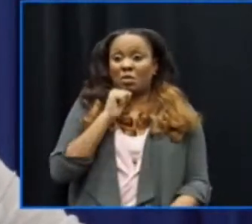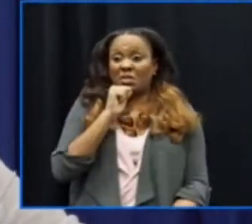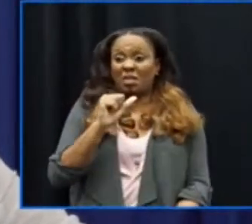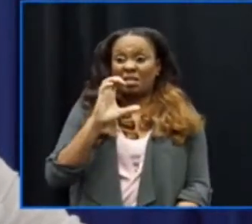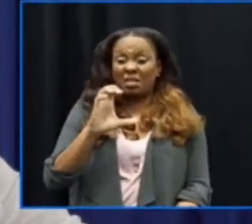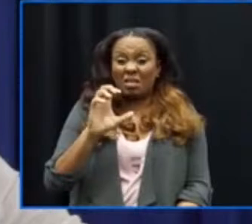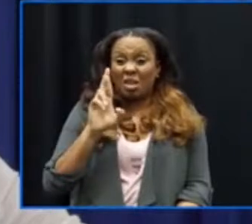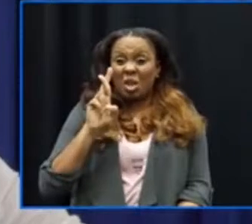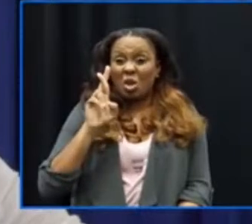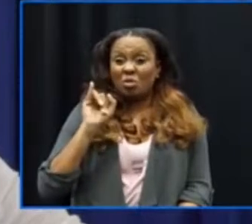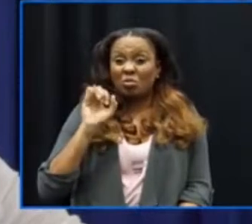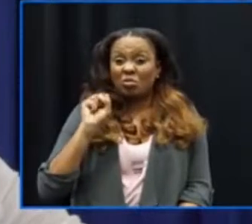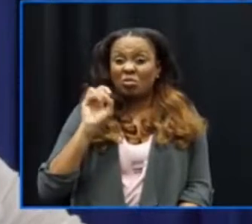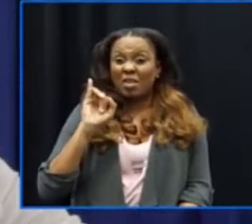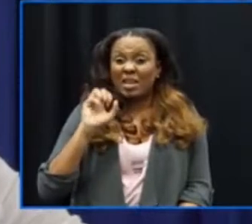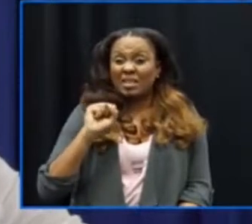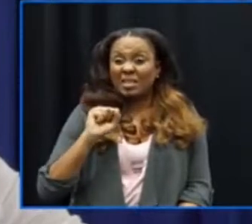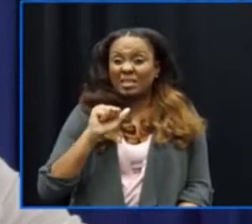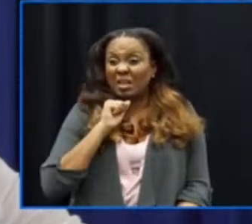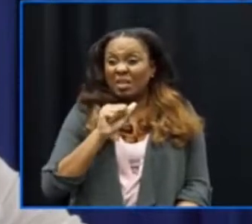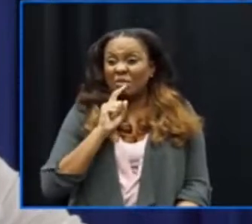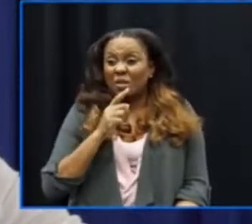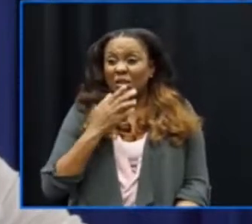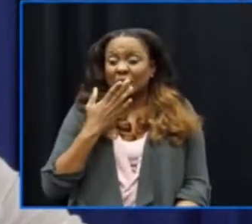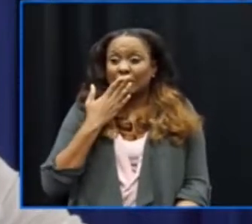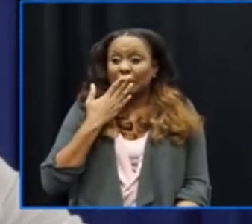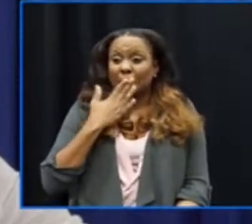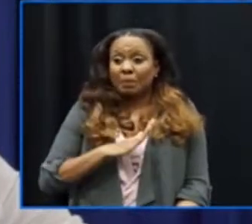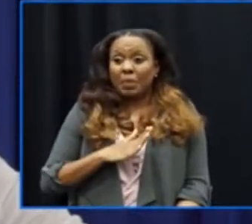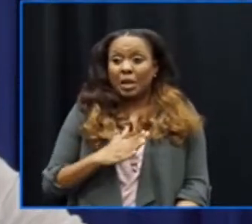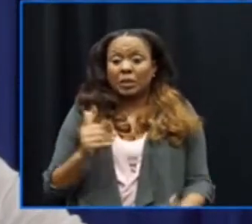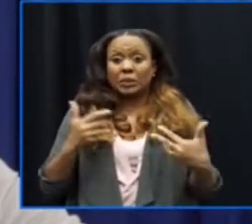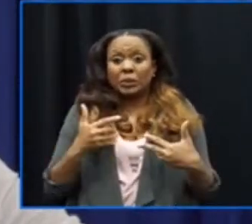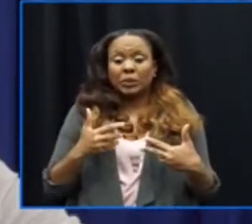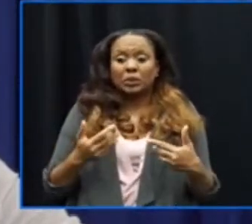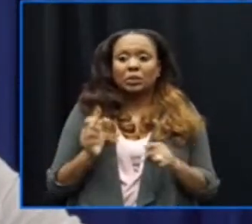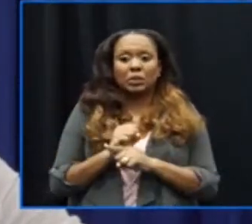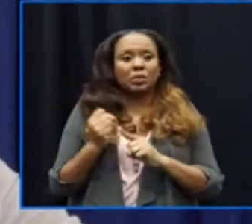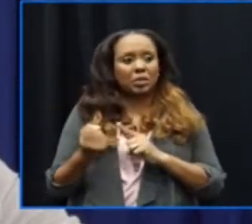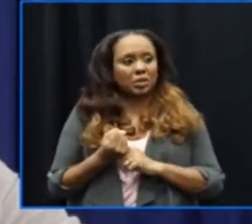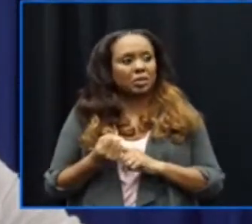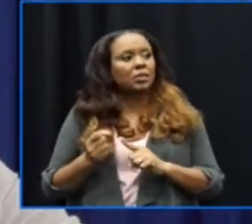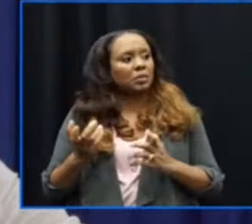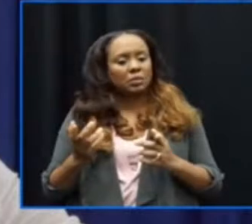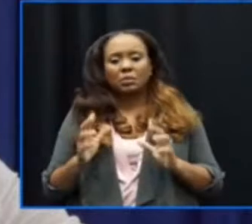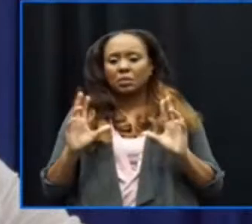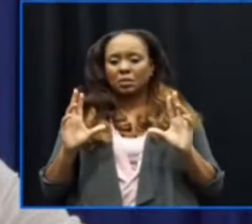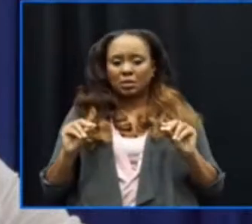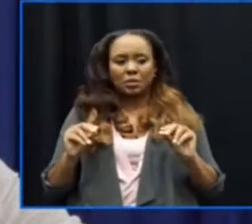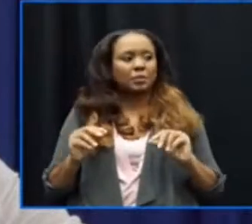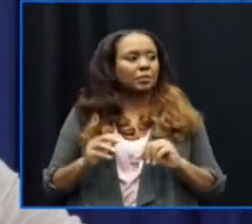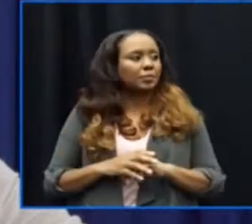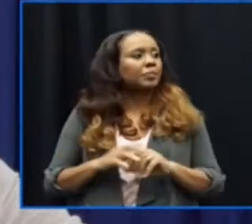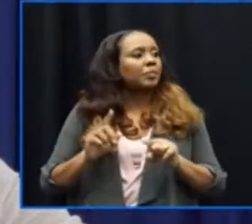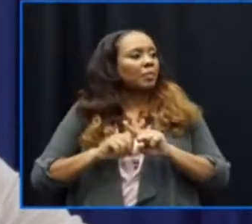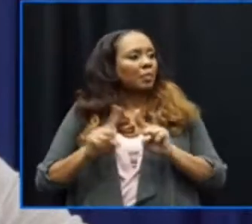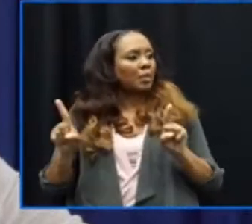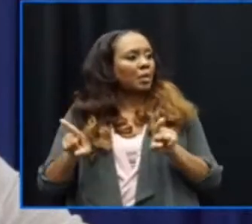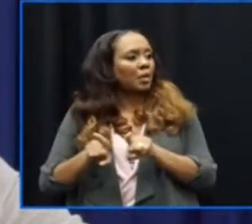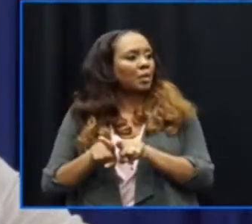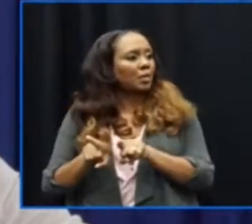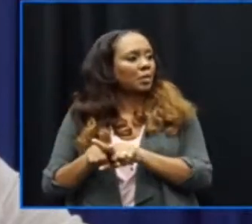a challenge, and we know how to rise to the challenge as Barbadian people. I'd like us to